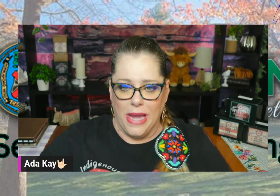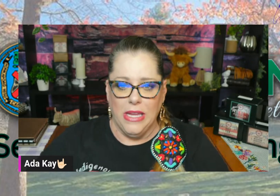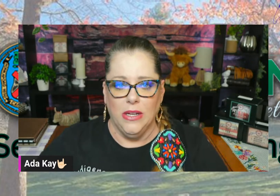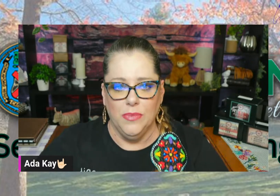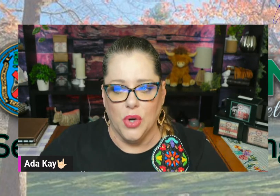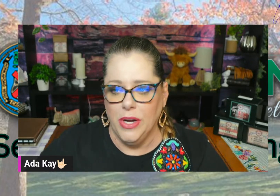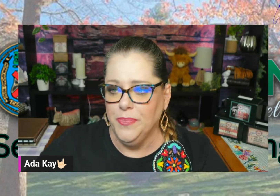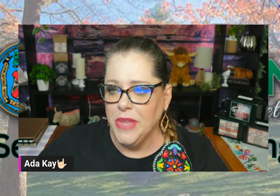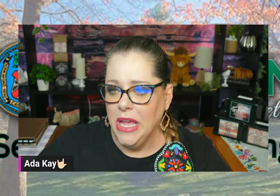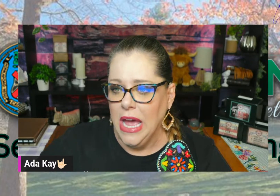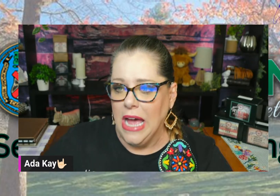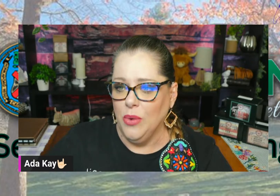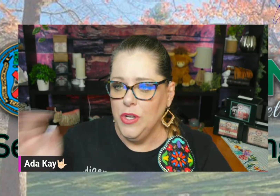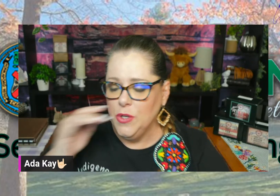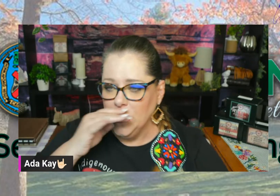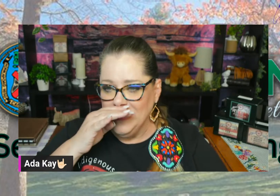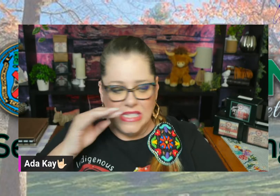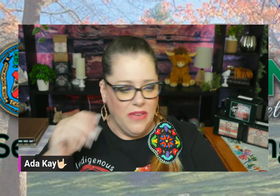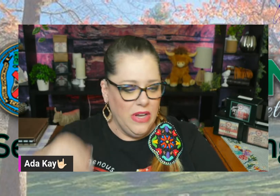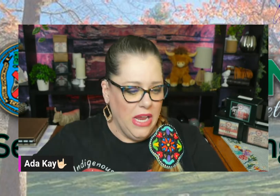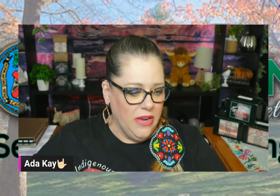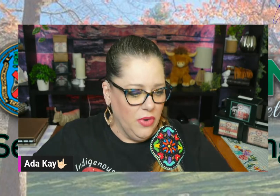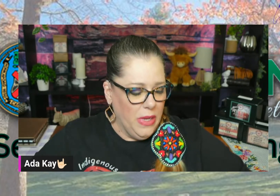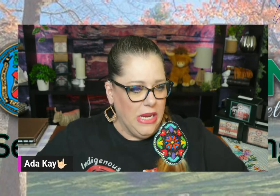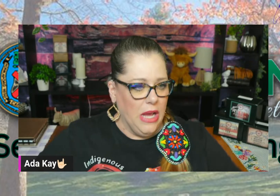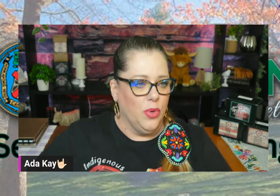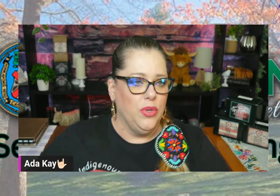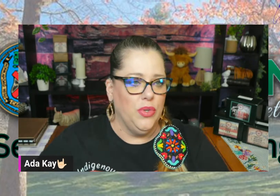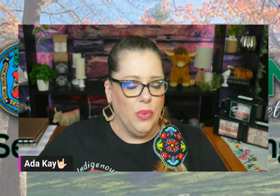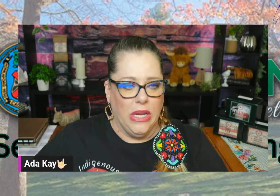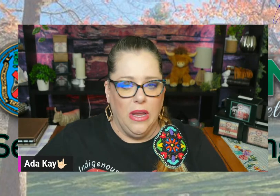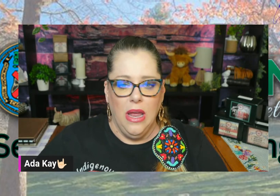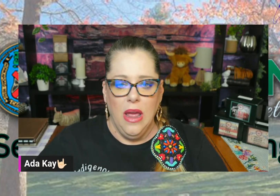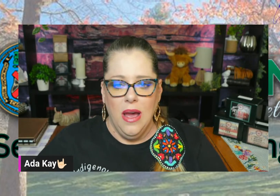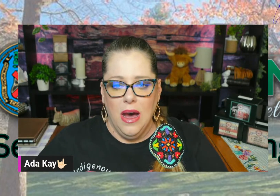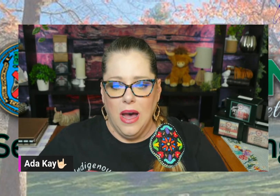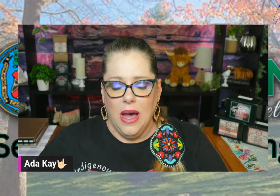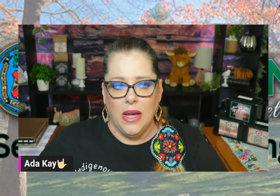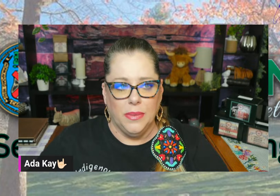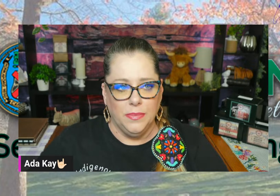Here we go. I'm back in. I'm sorry. How are you doing, Miss Kevin? Hey, everybody. How are you doing?